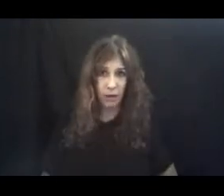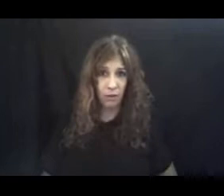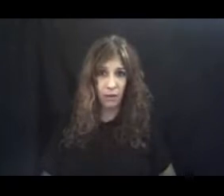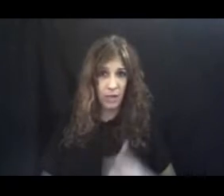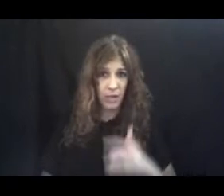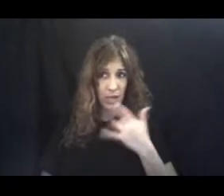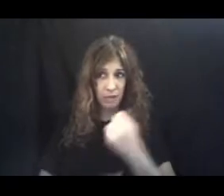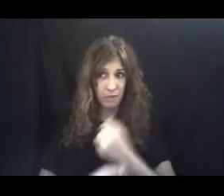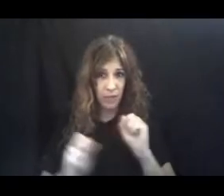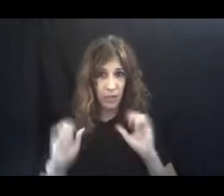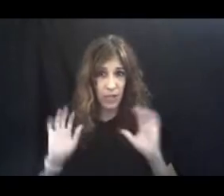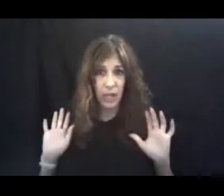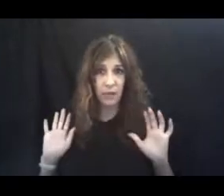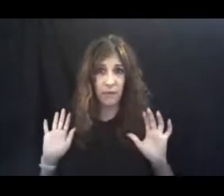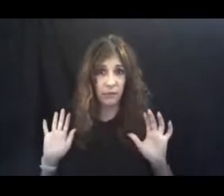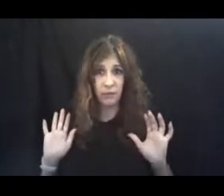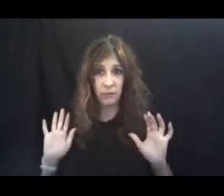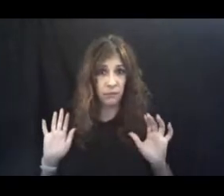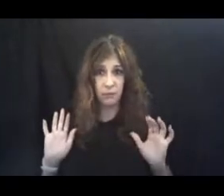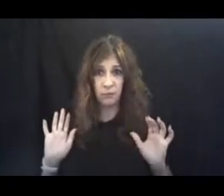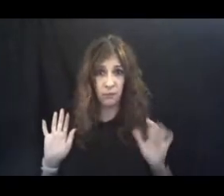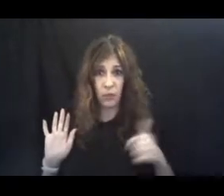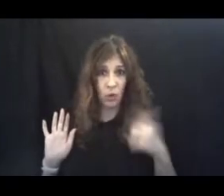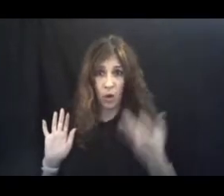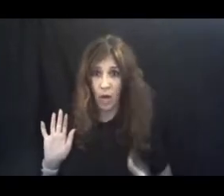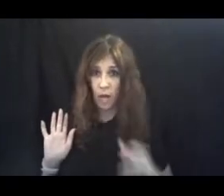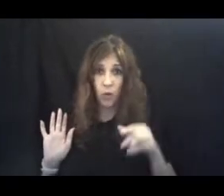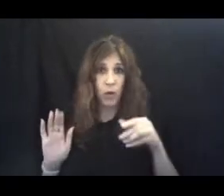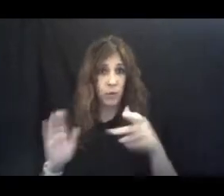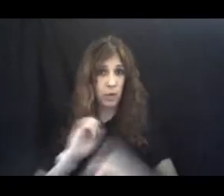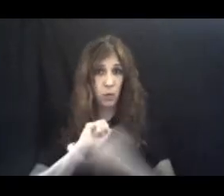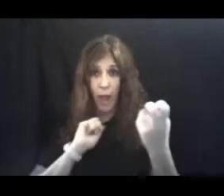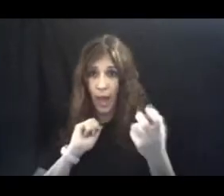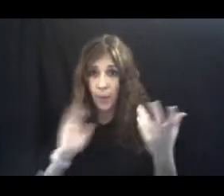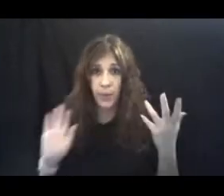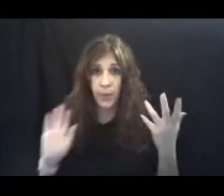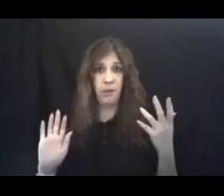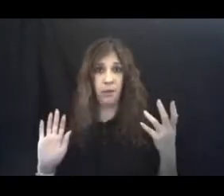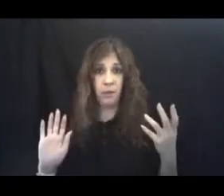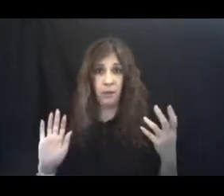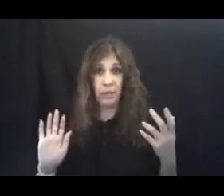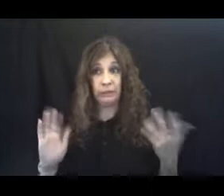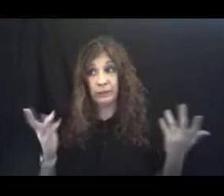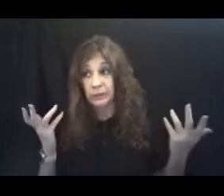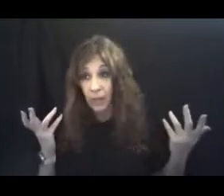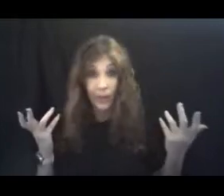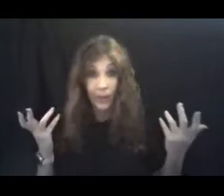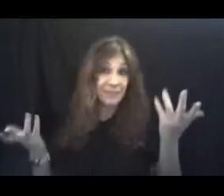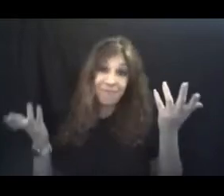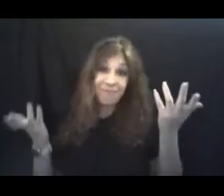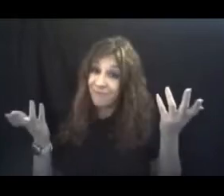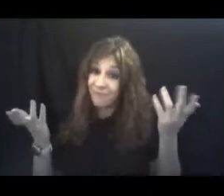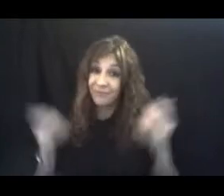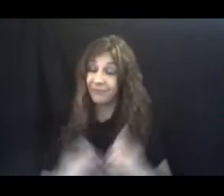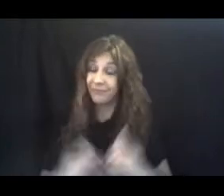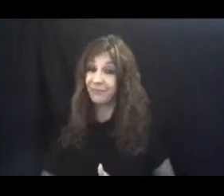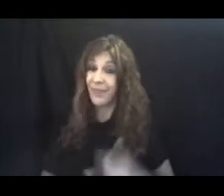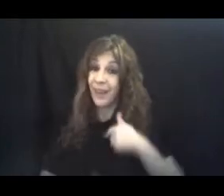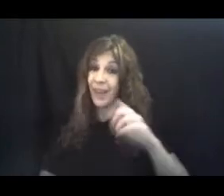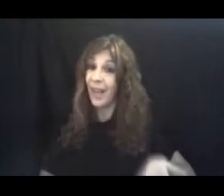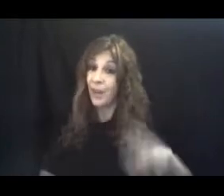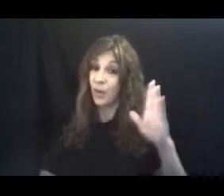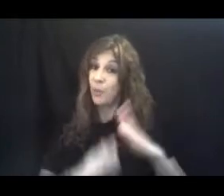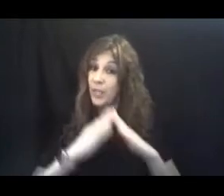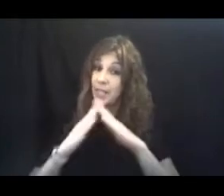feel for my life. Or I don't want to be robbed. Not that they're doing it, but I mean, some people. I grew up in the